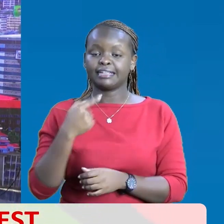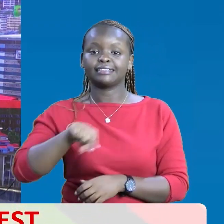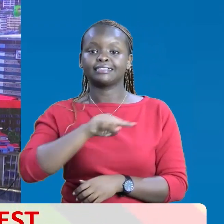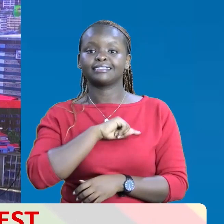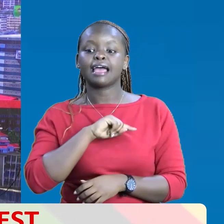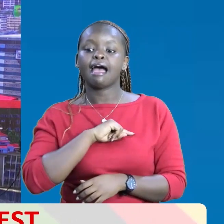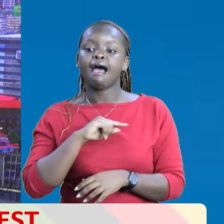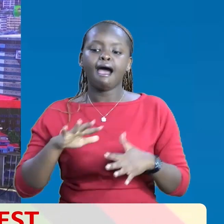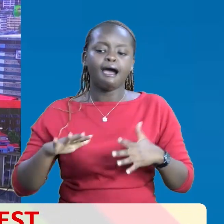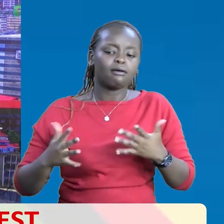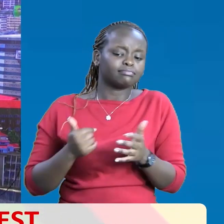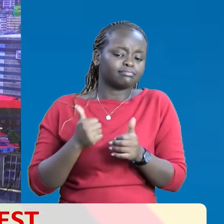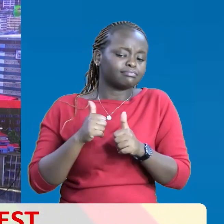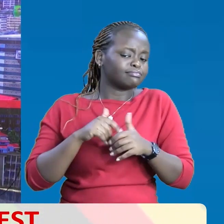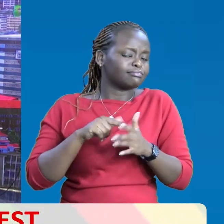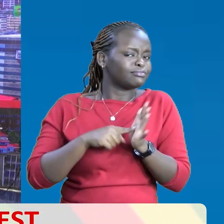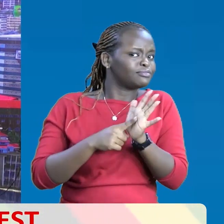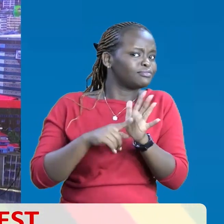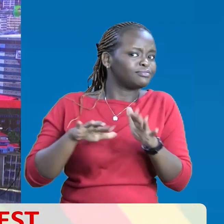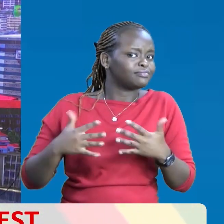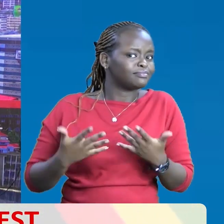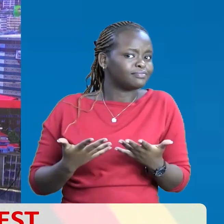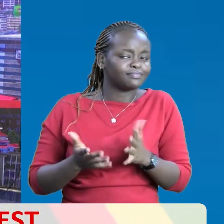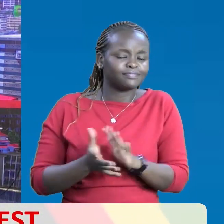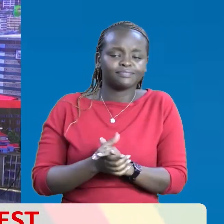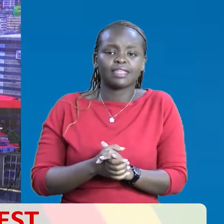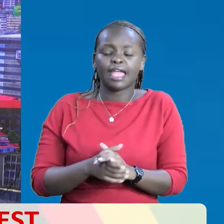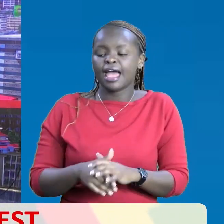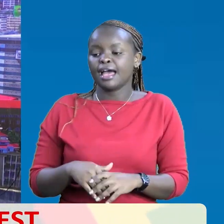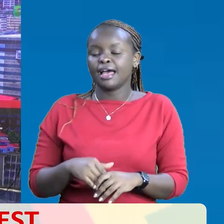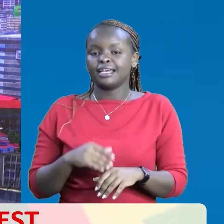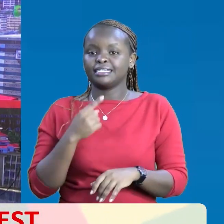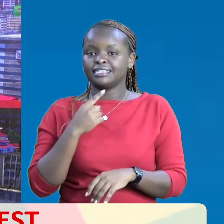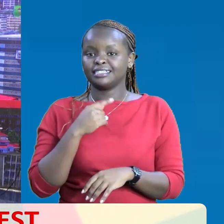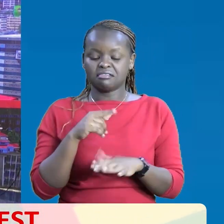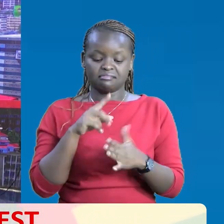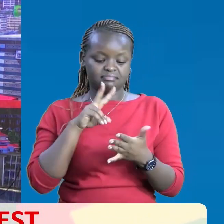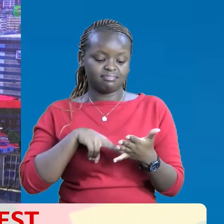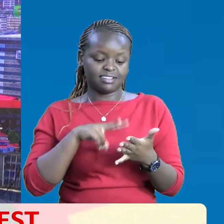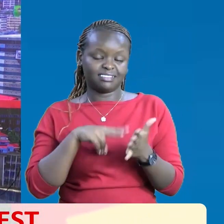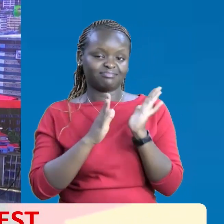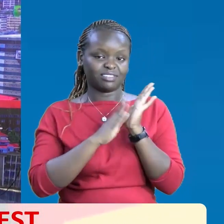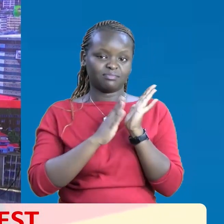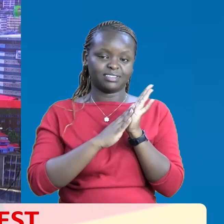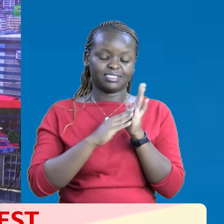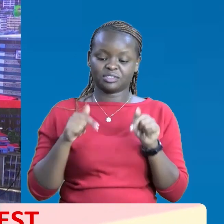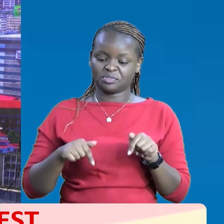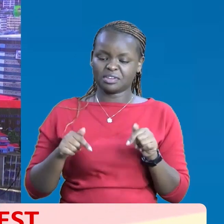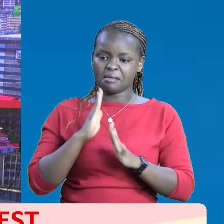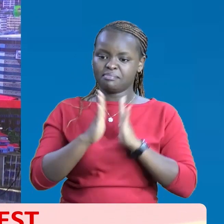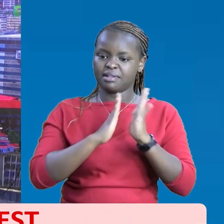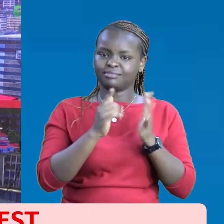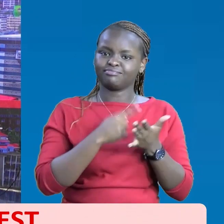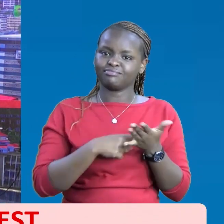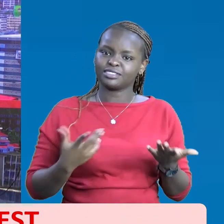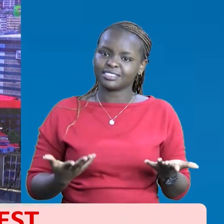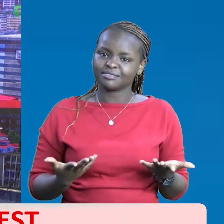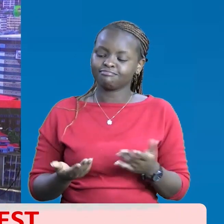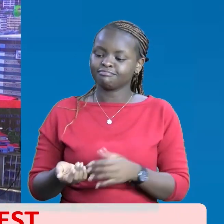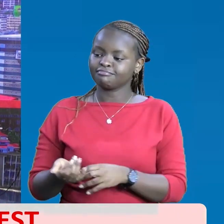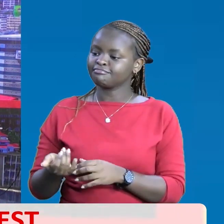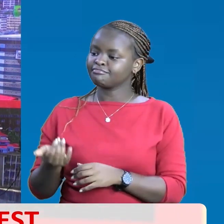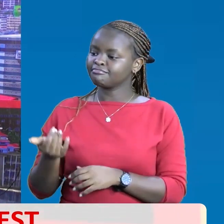show inakupelekaje na pia tutakuwa hapa to sample some of the feedback. Hebu tuambie leo tumepangaje issue. Let me tell you something. Unajua